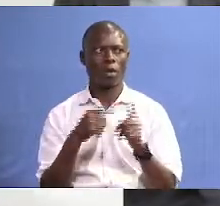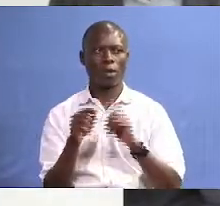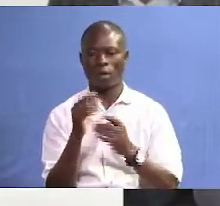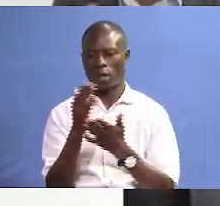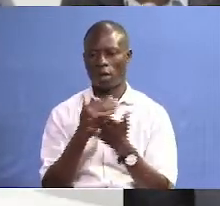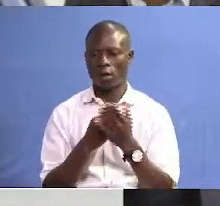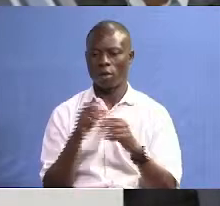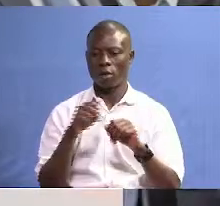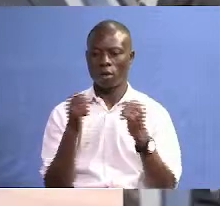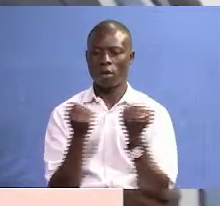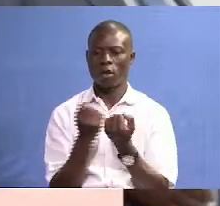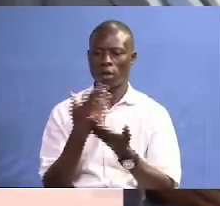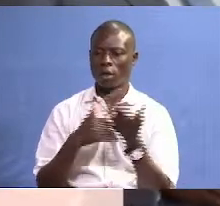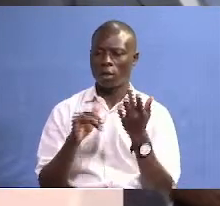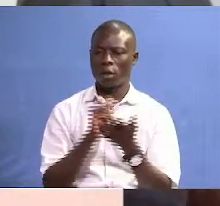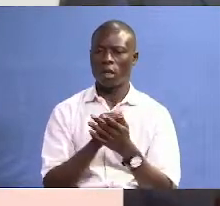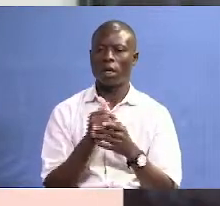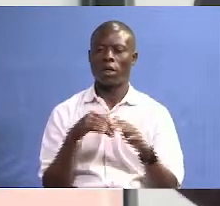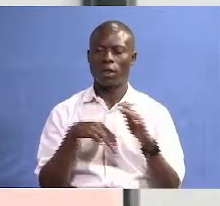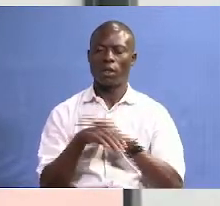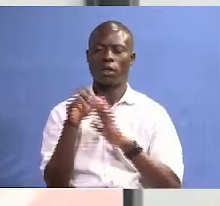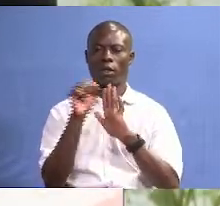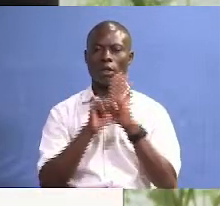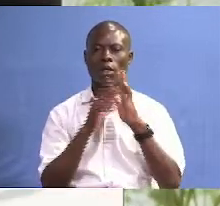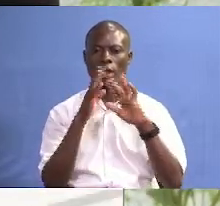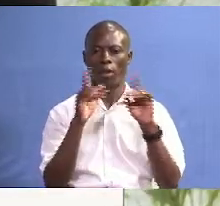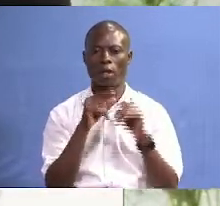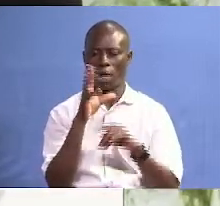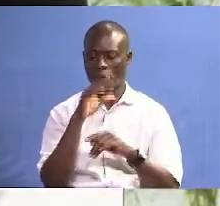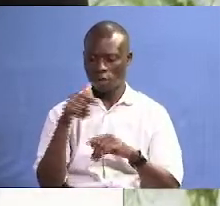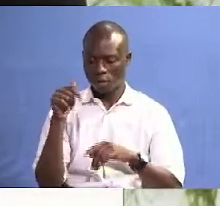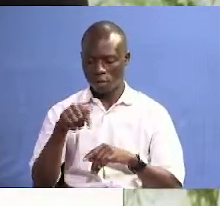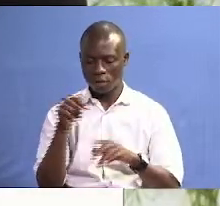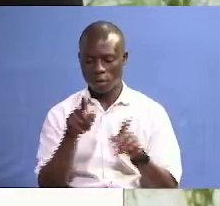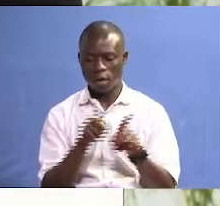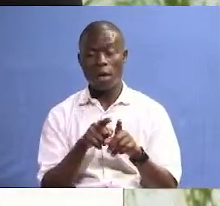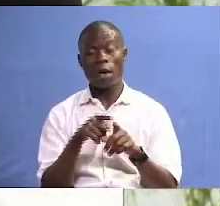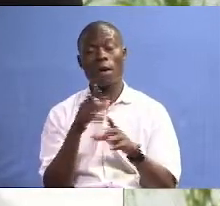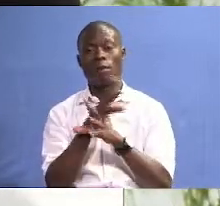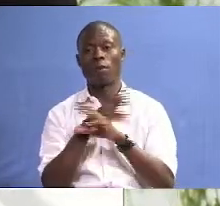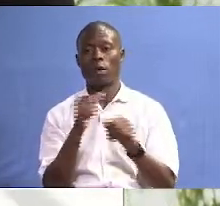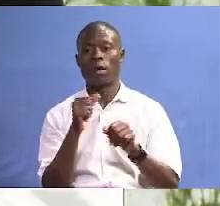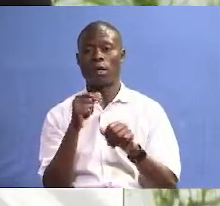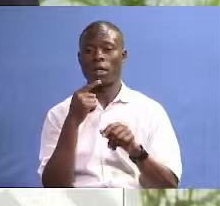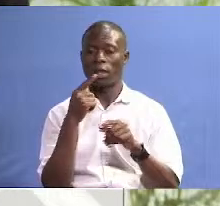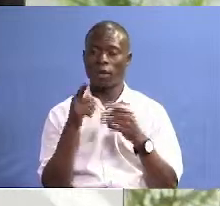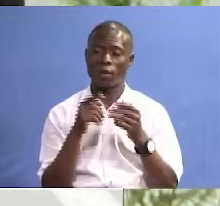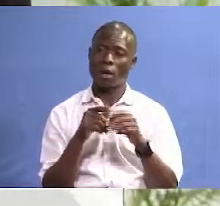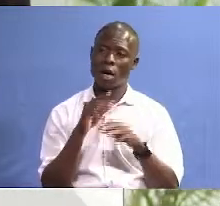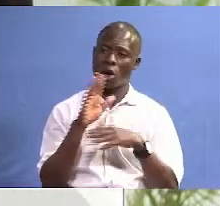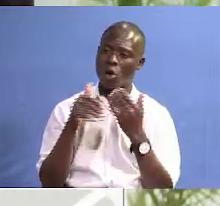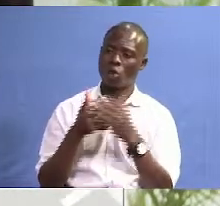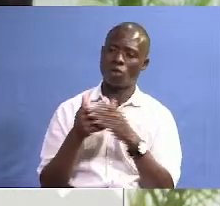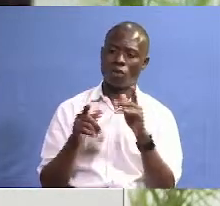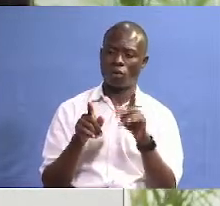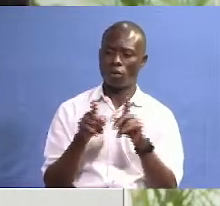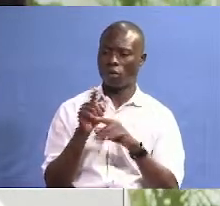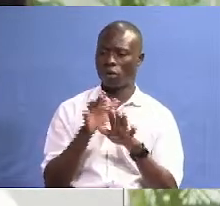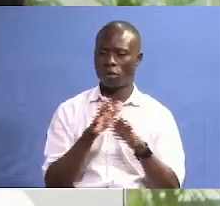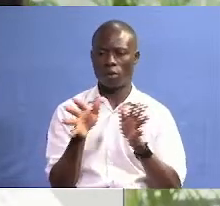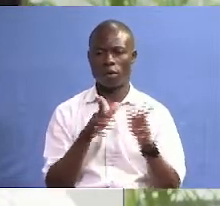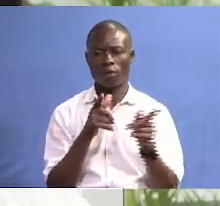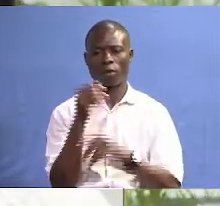system during his race to State House. In his speech today, the president announced to extend the olive branch between his political